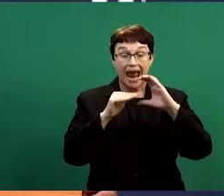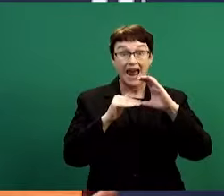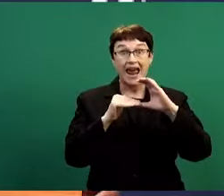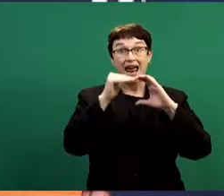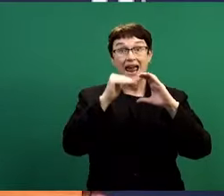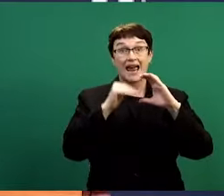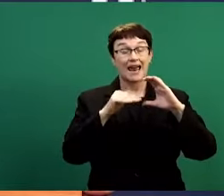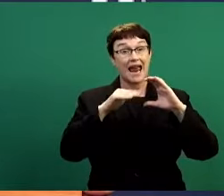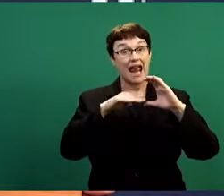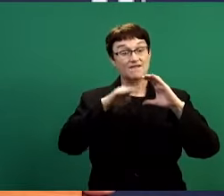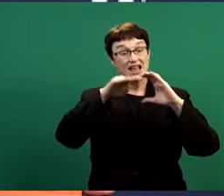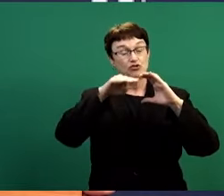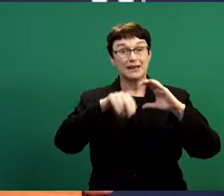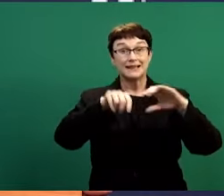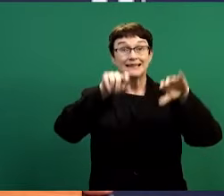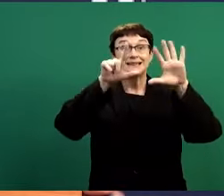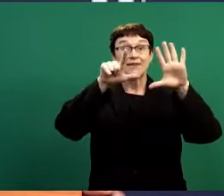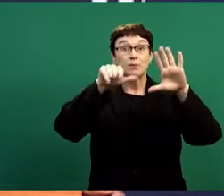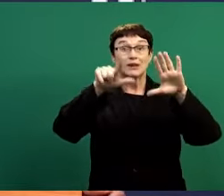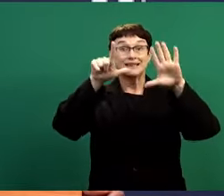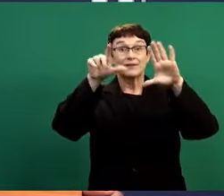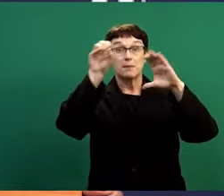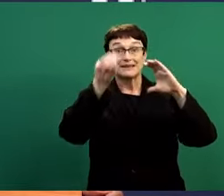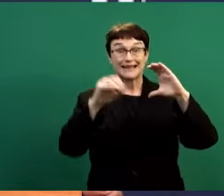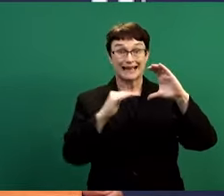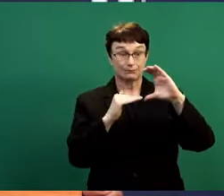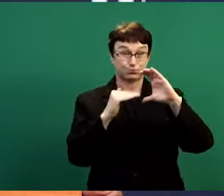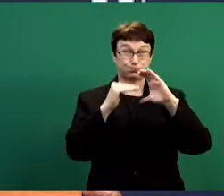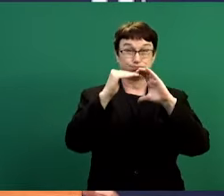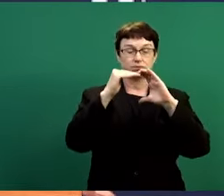2022. We started tackling inflation from